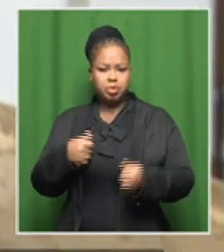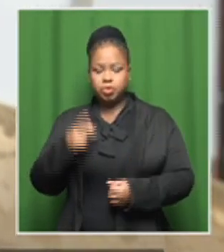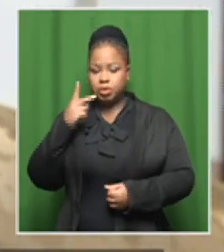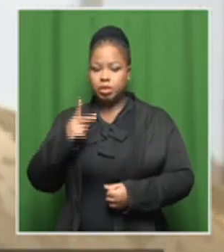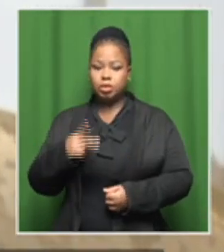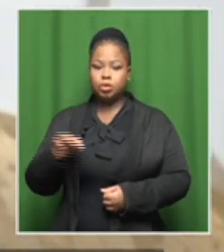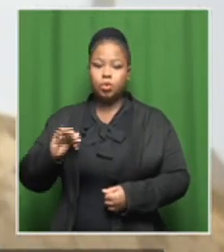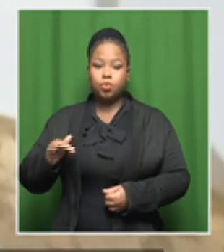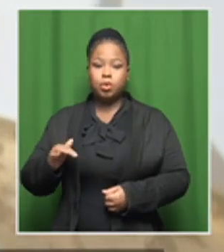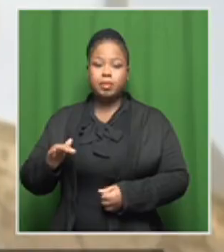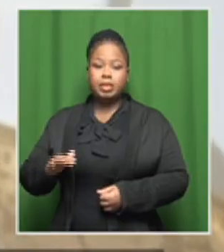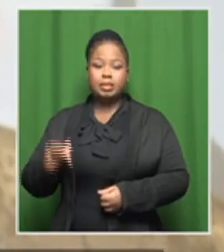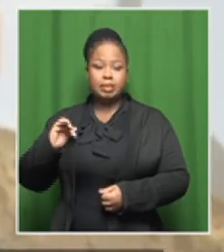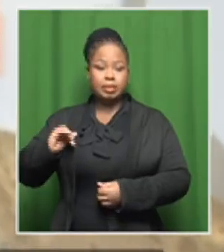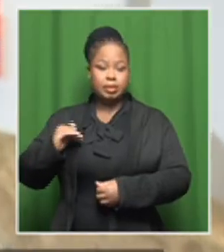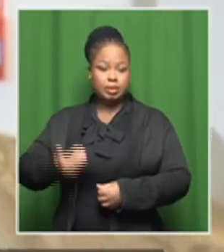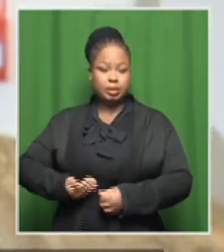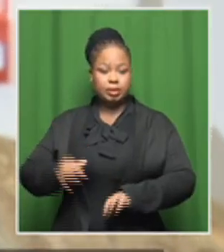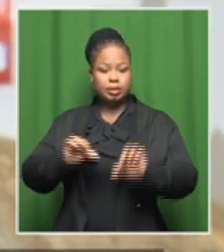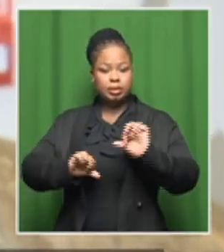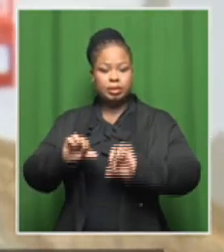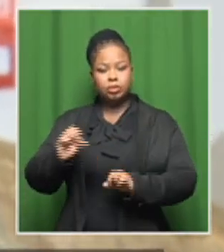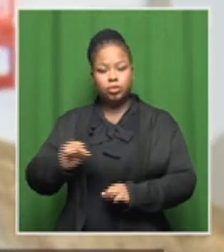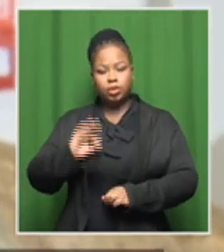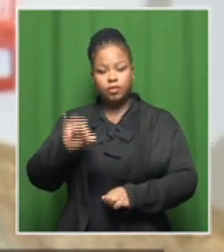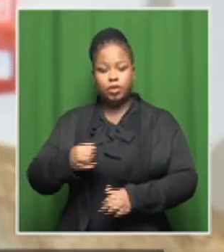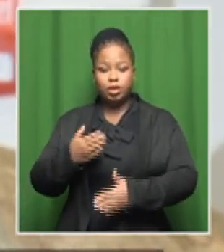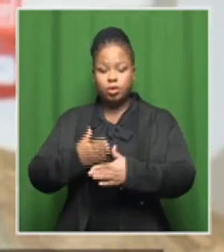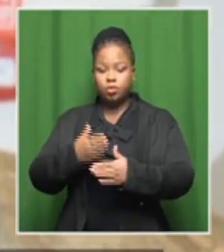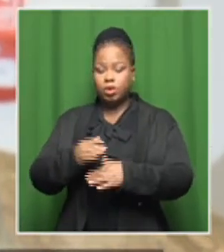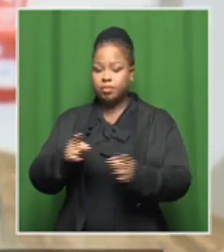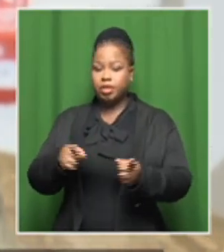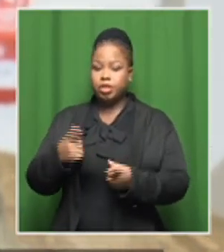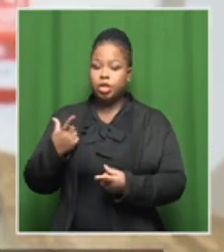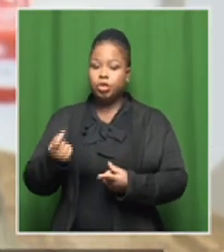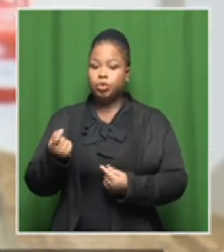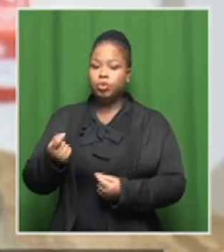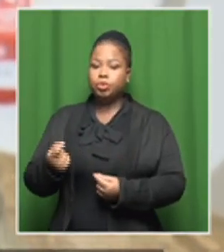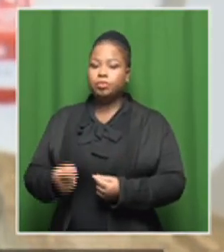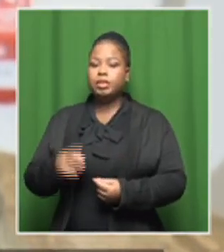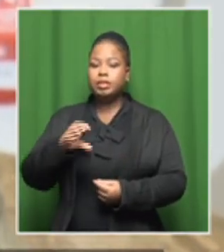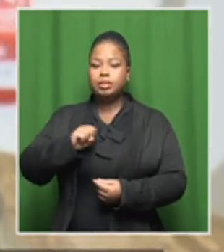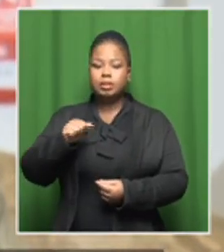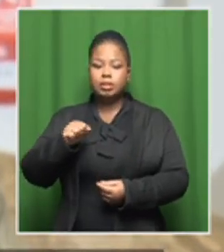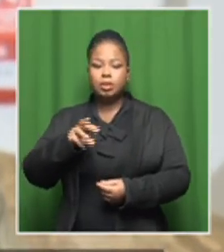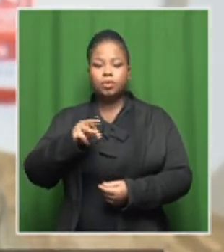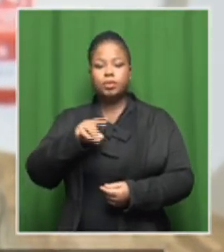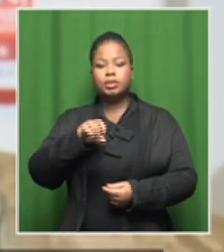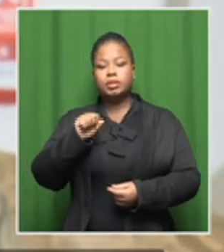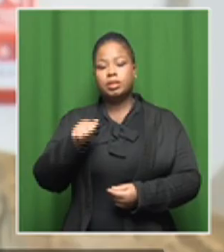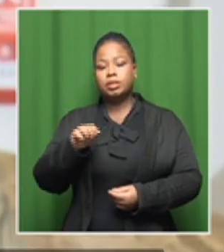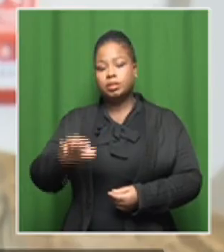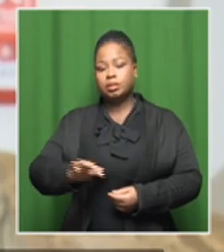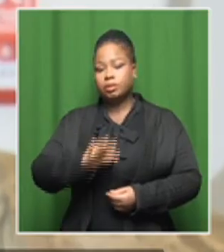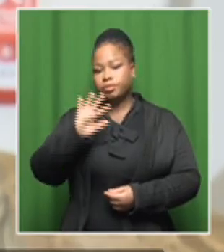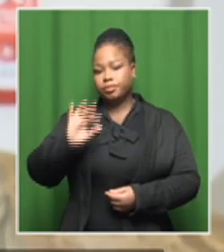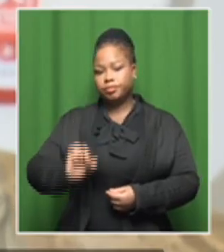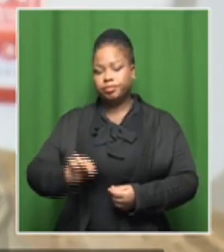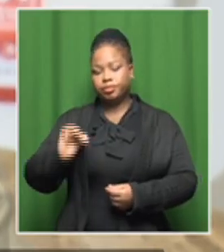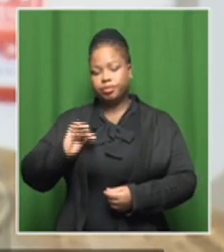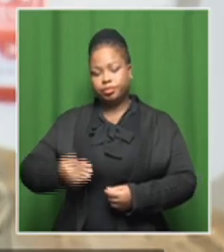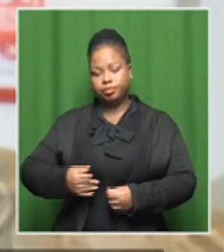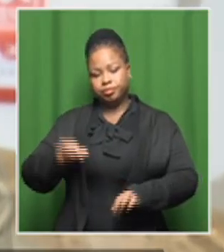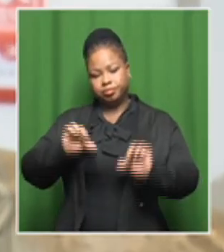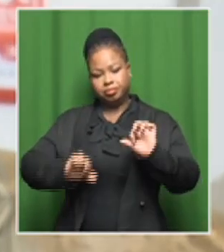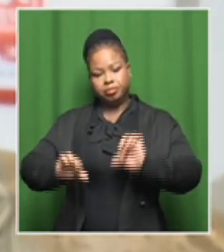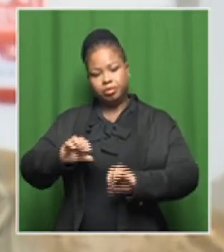women scientists in South Africa and the work that they do. But of course, SAWISA, the South African Women in Science Awards, it's a flagship initiative